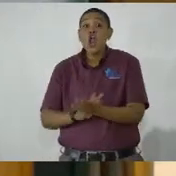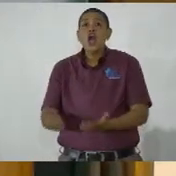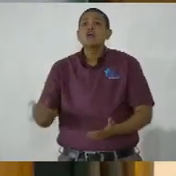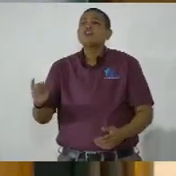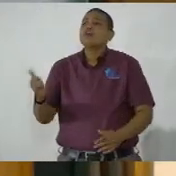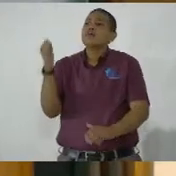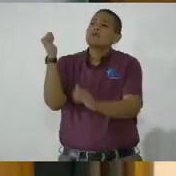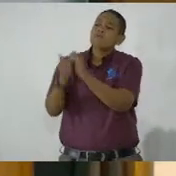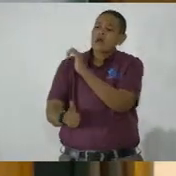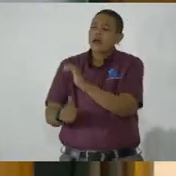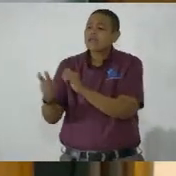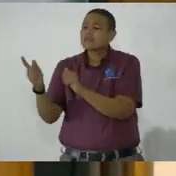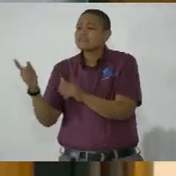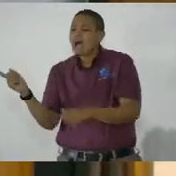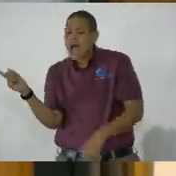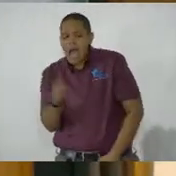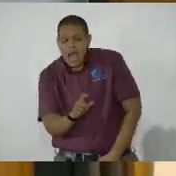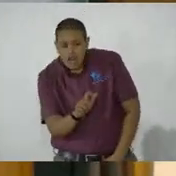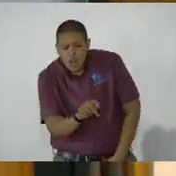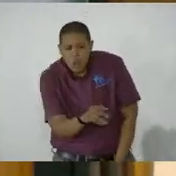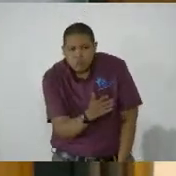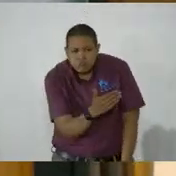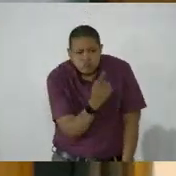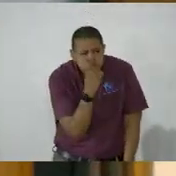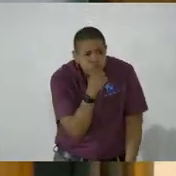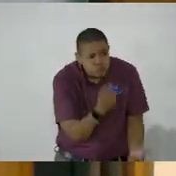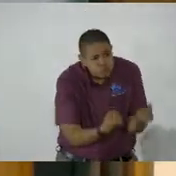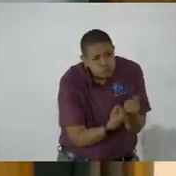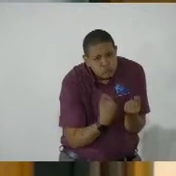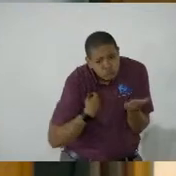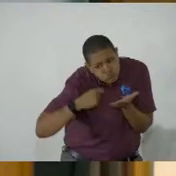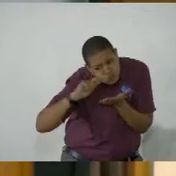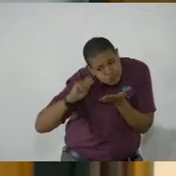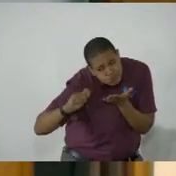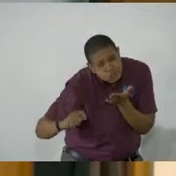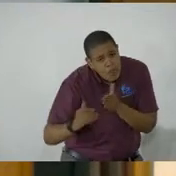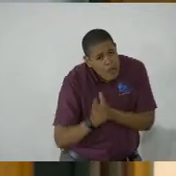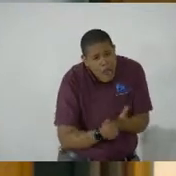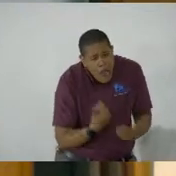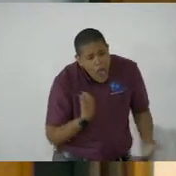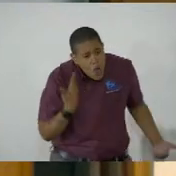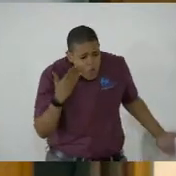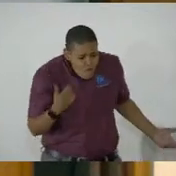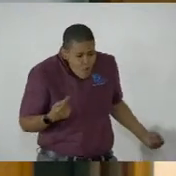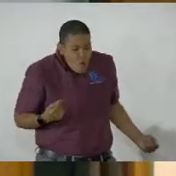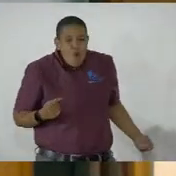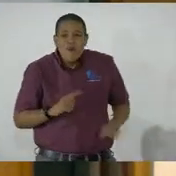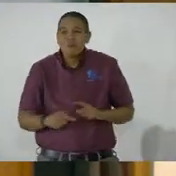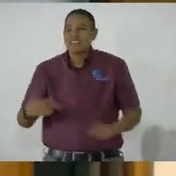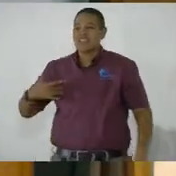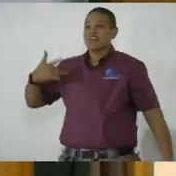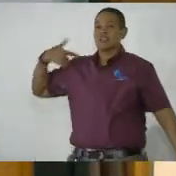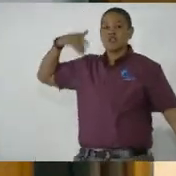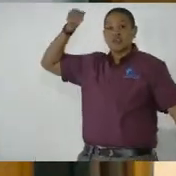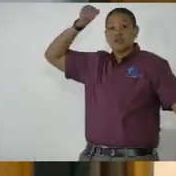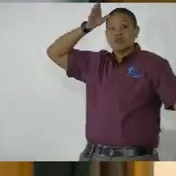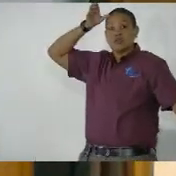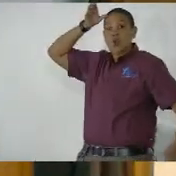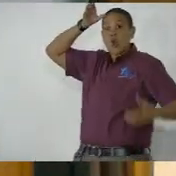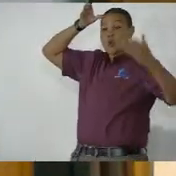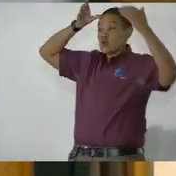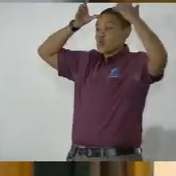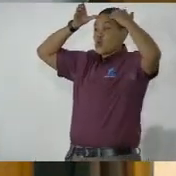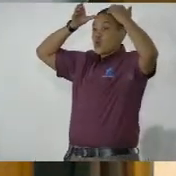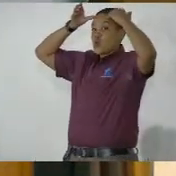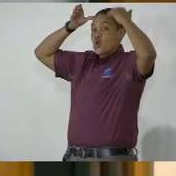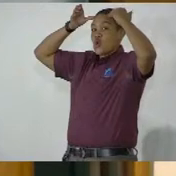various clerks in the courts for some assistance, some guidance, but they feel they know it. And so